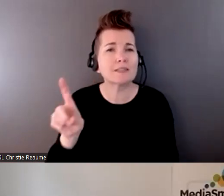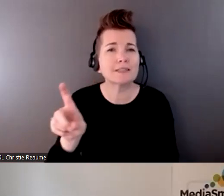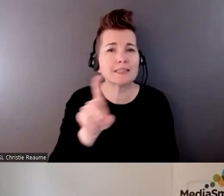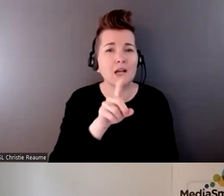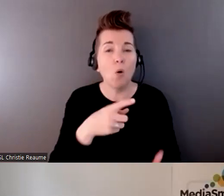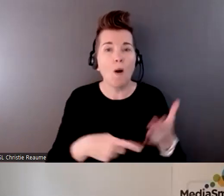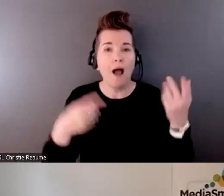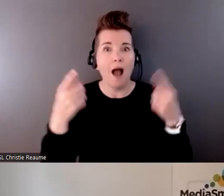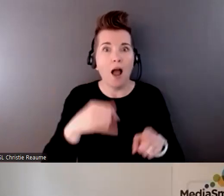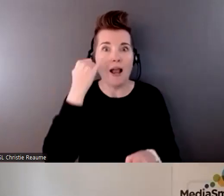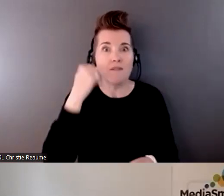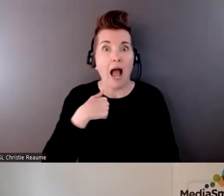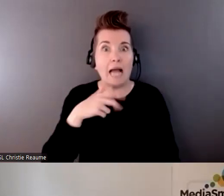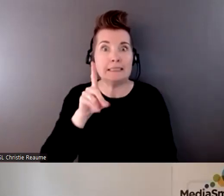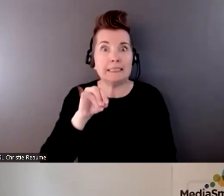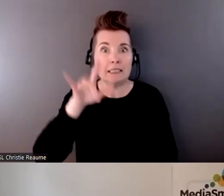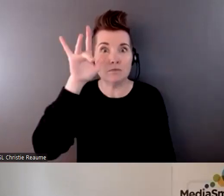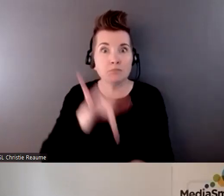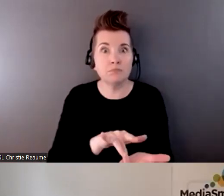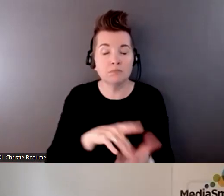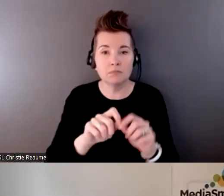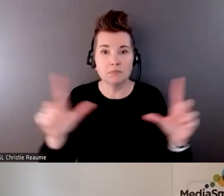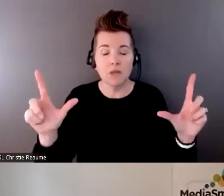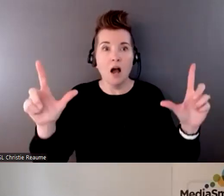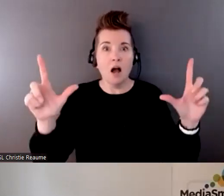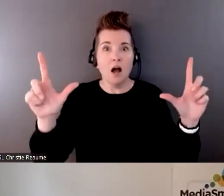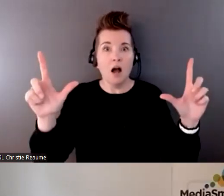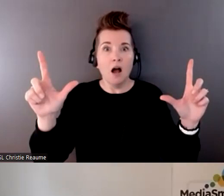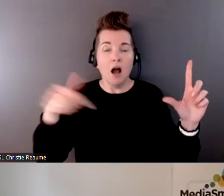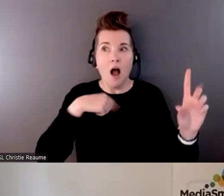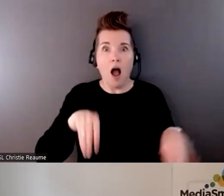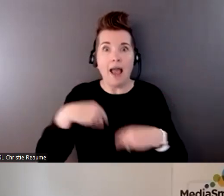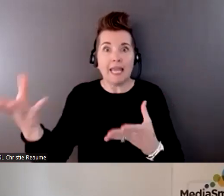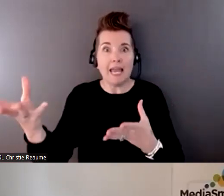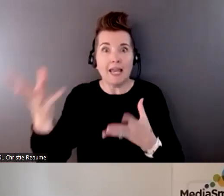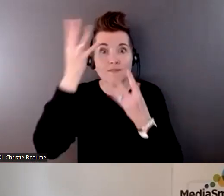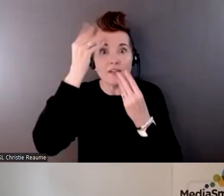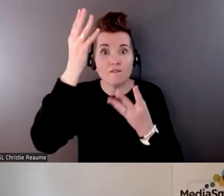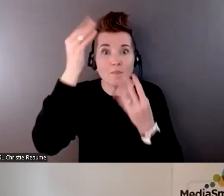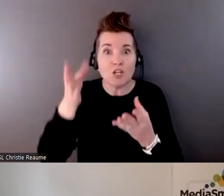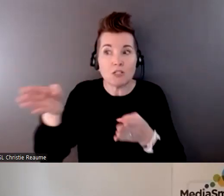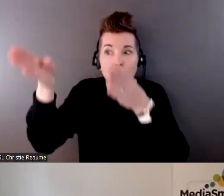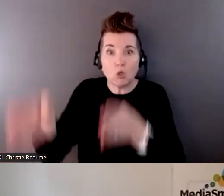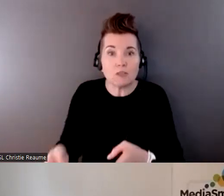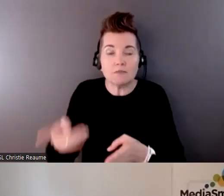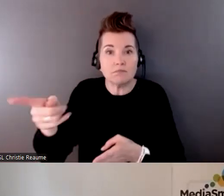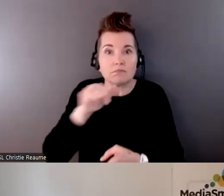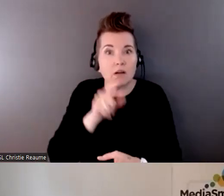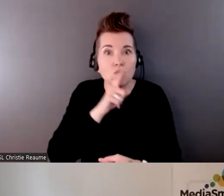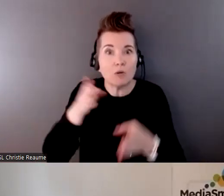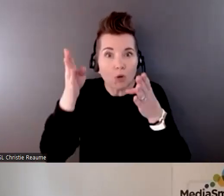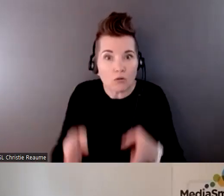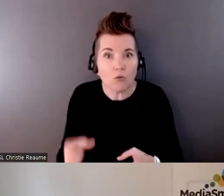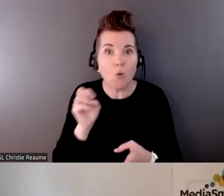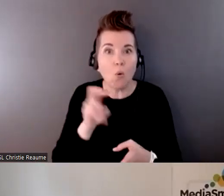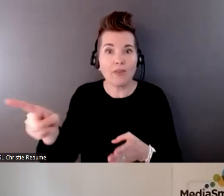accidentally click on the wrong link or you don't realize that you've fed information to somebody who is not who they claim to be um what